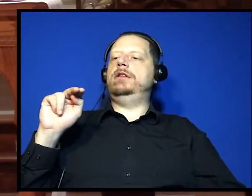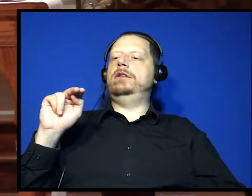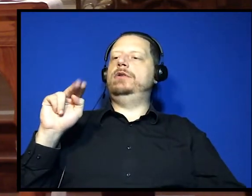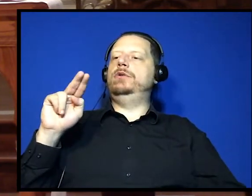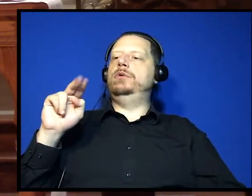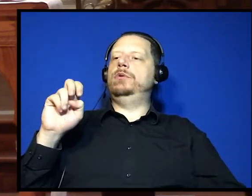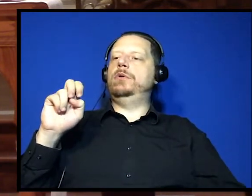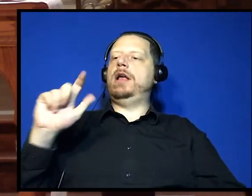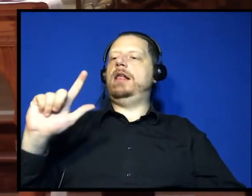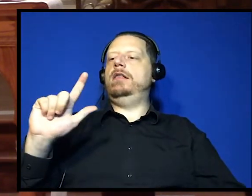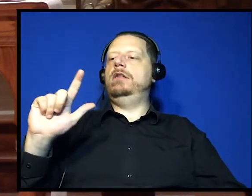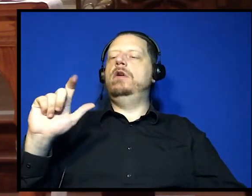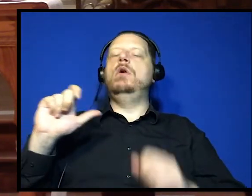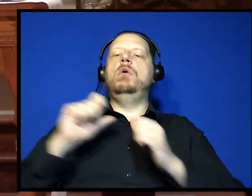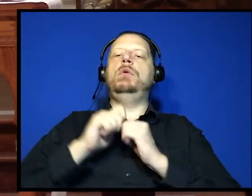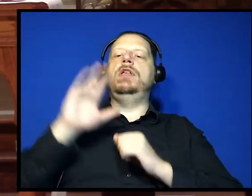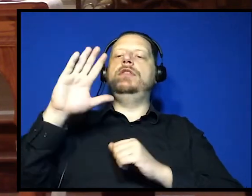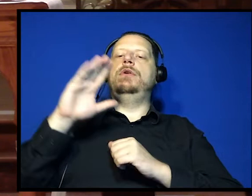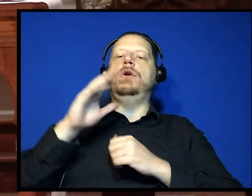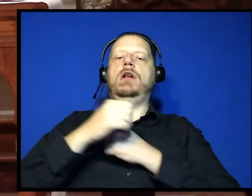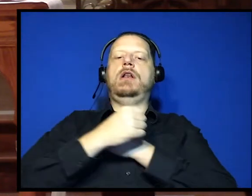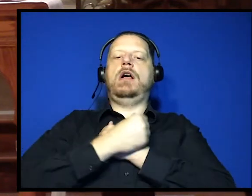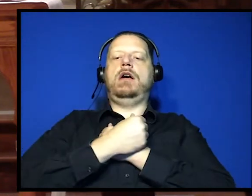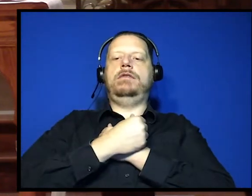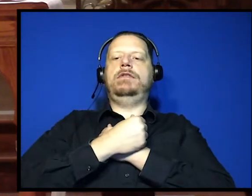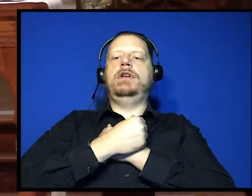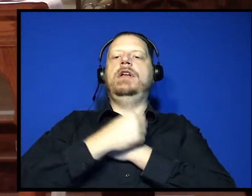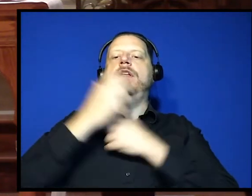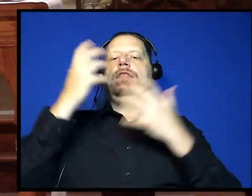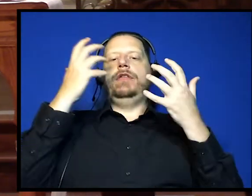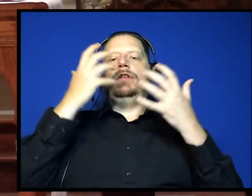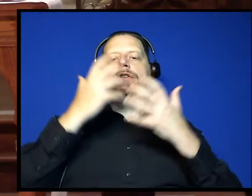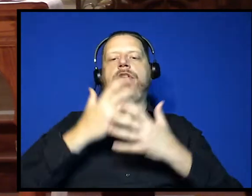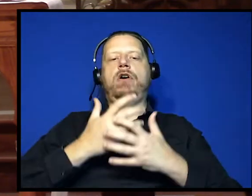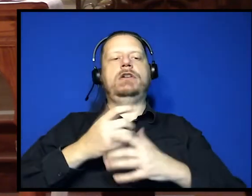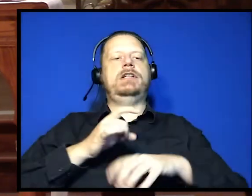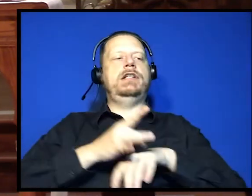Emmanuel, with your love the dark